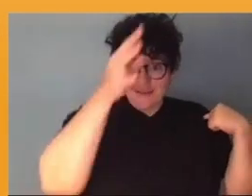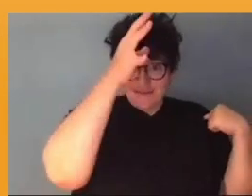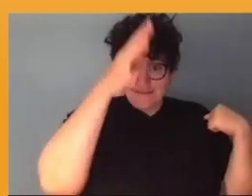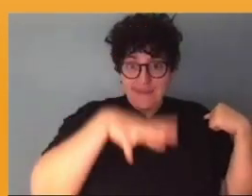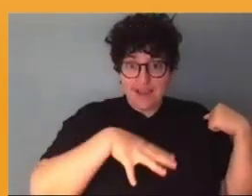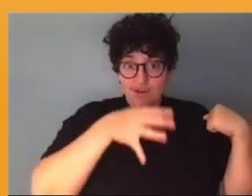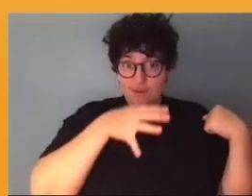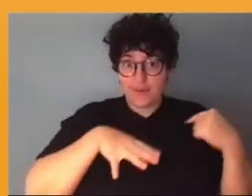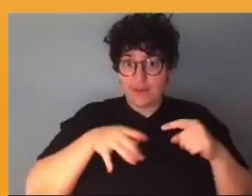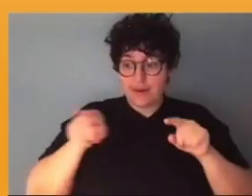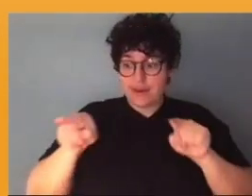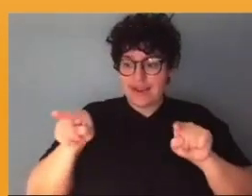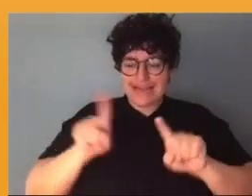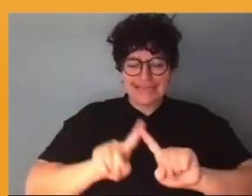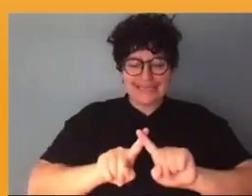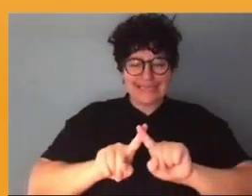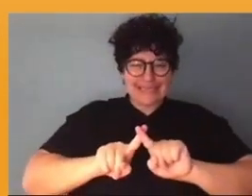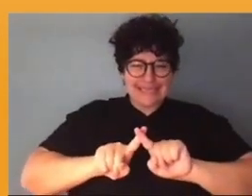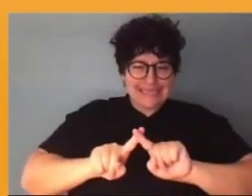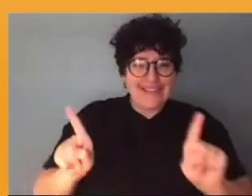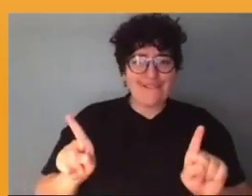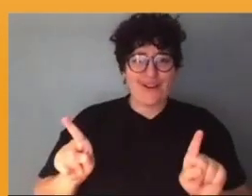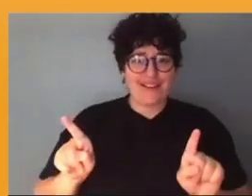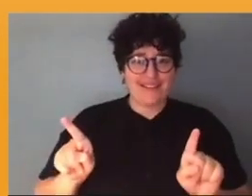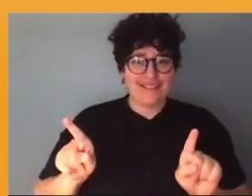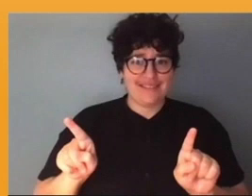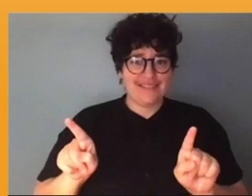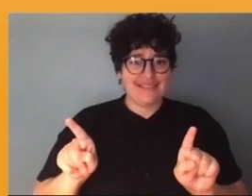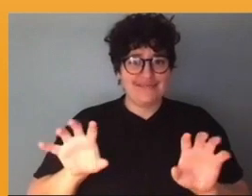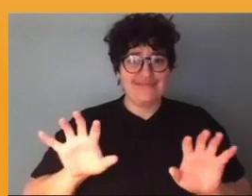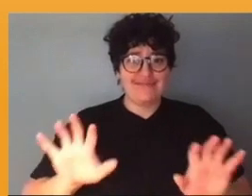from male and female dance style.